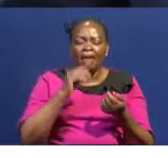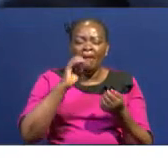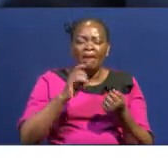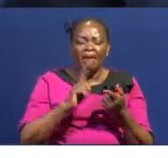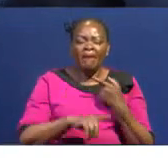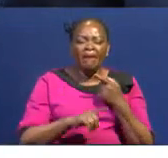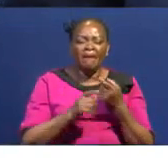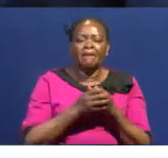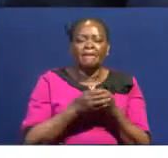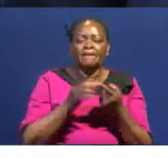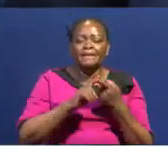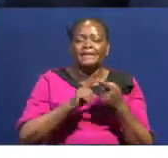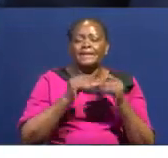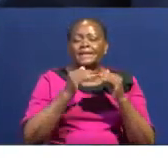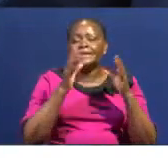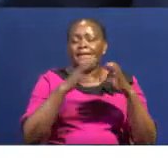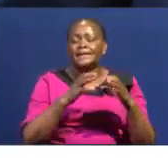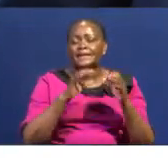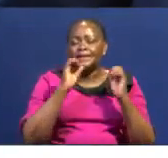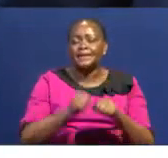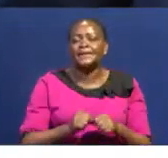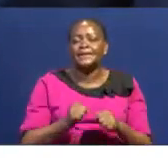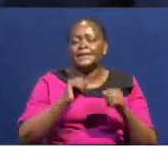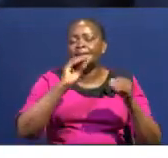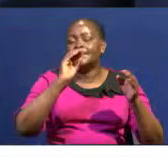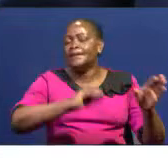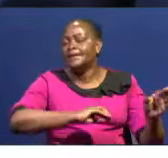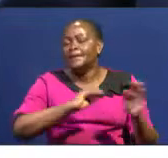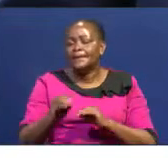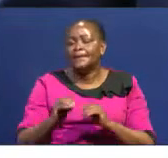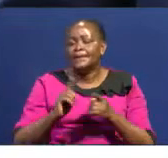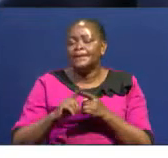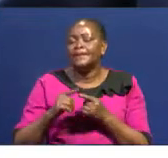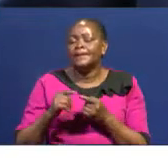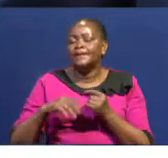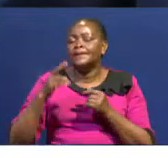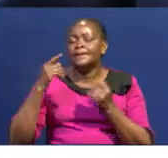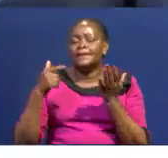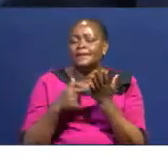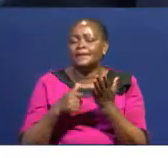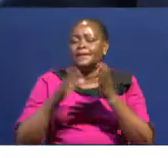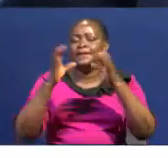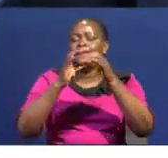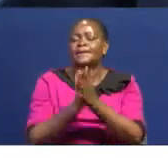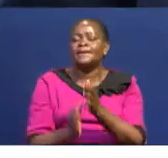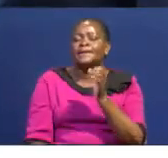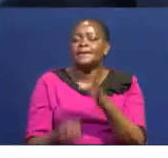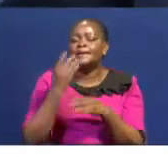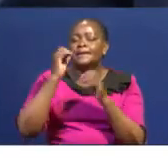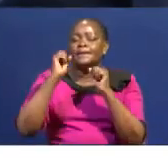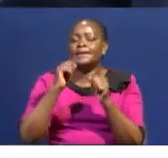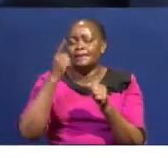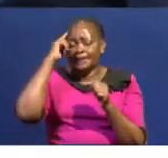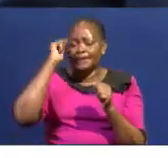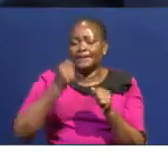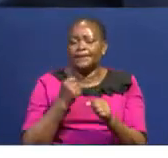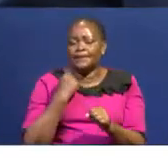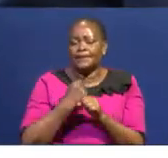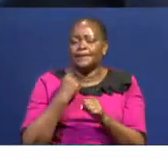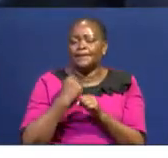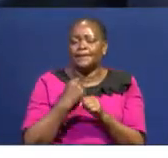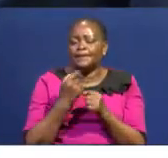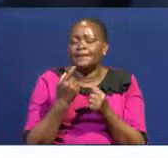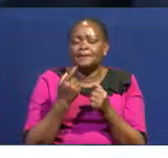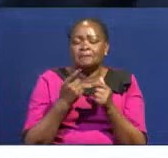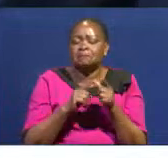SMEs, middle-level companies, can transition to IT companies and create possibilities for Kenya to have companies